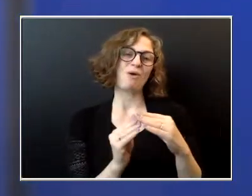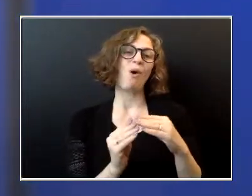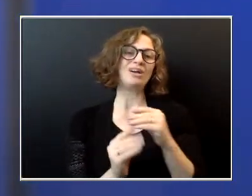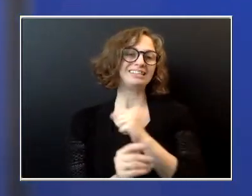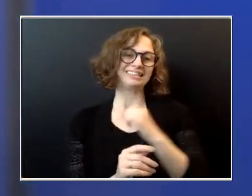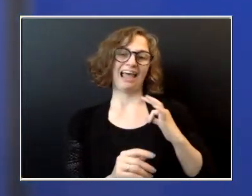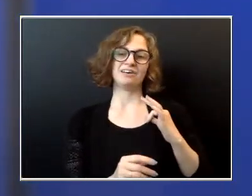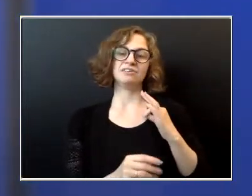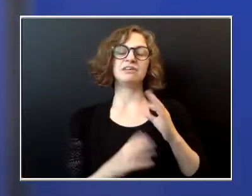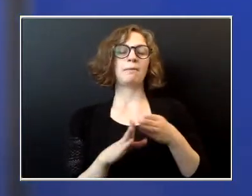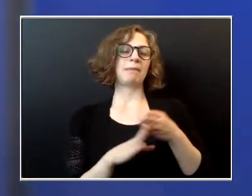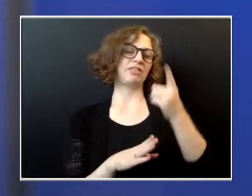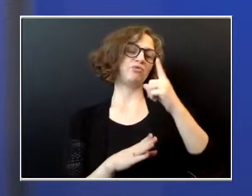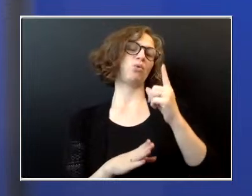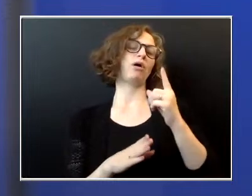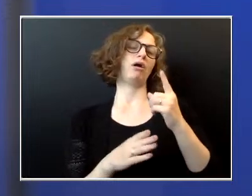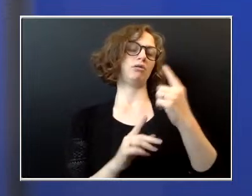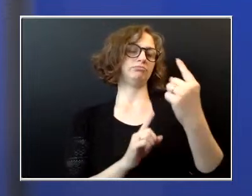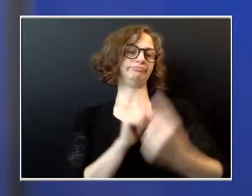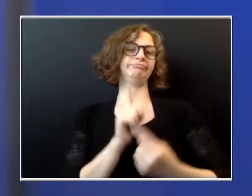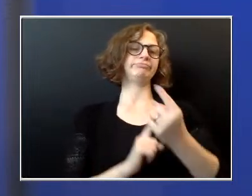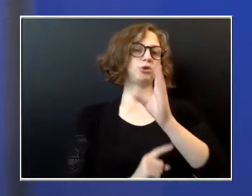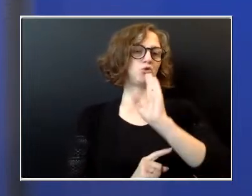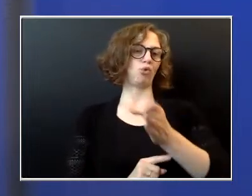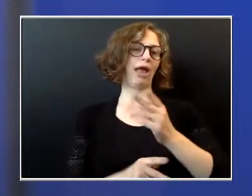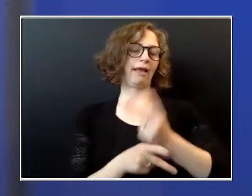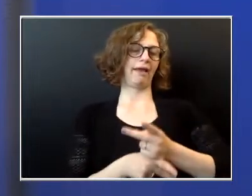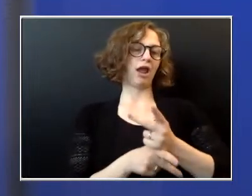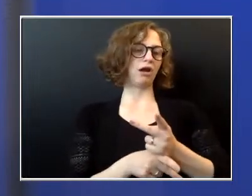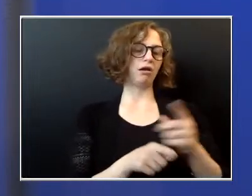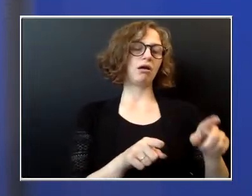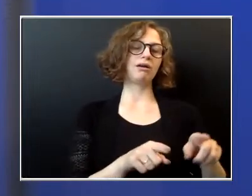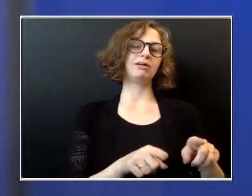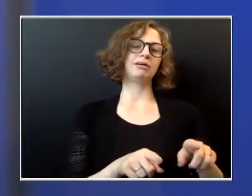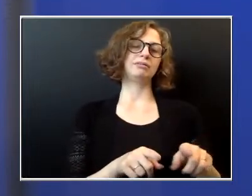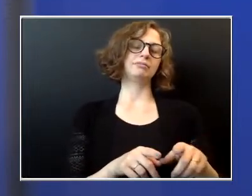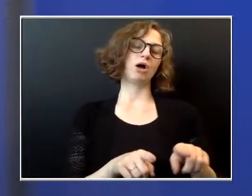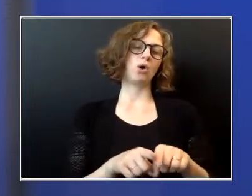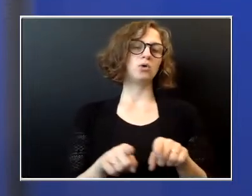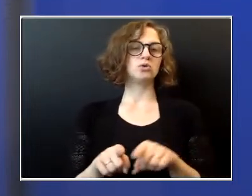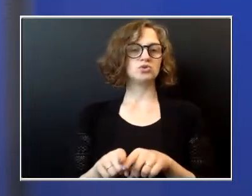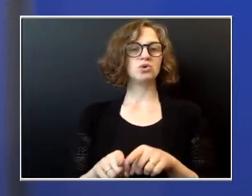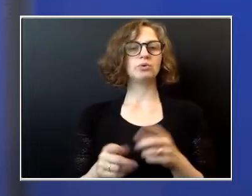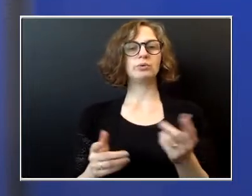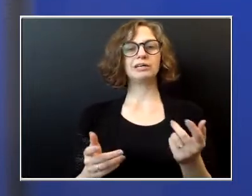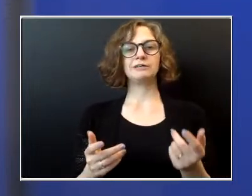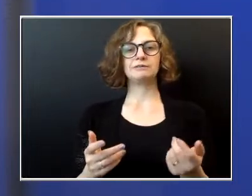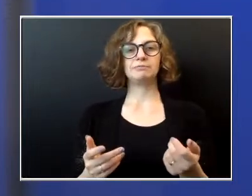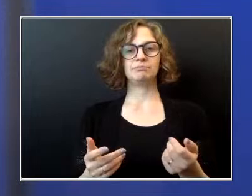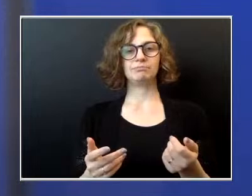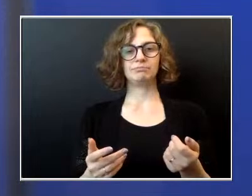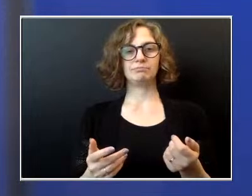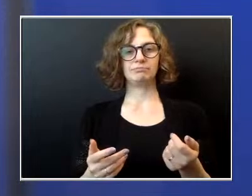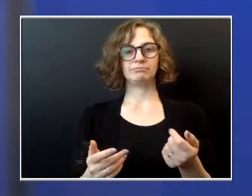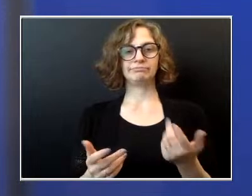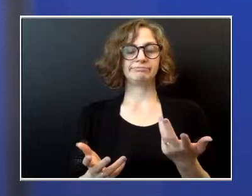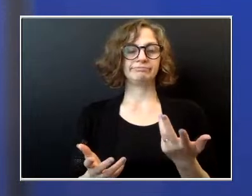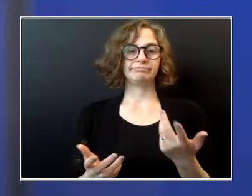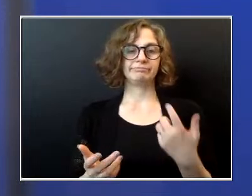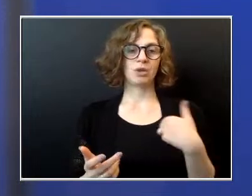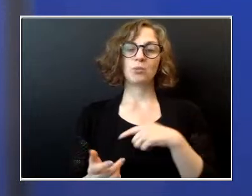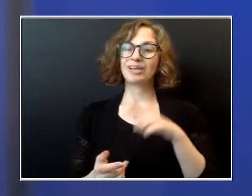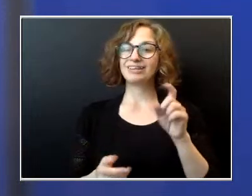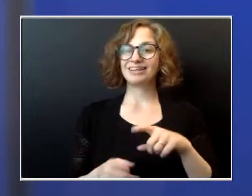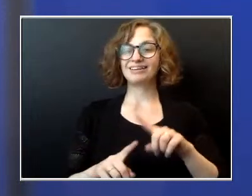and then the other component is just different service delivery models that we're looking